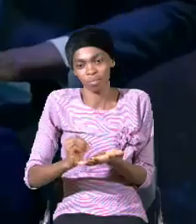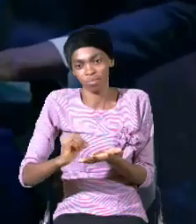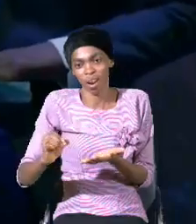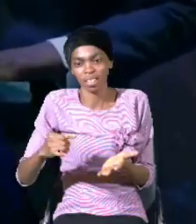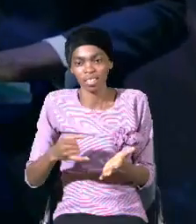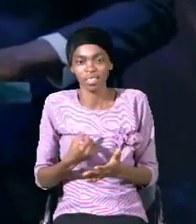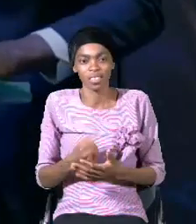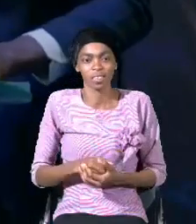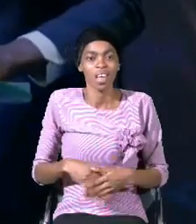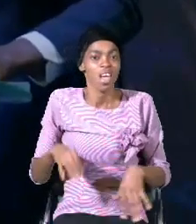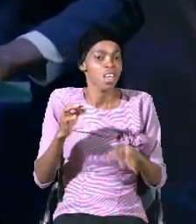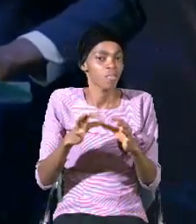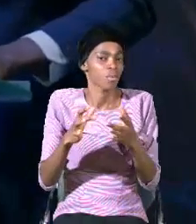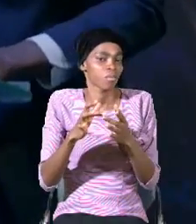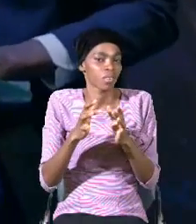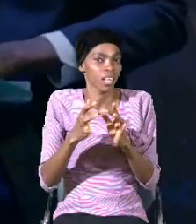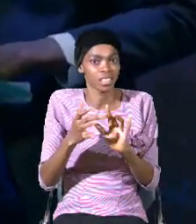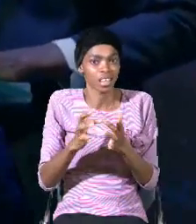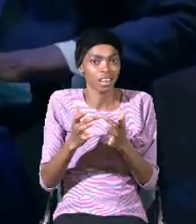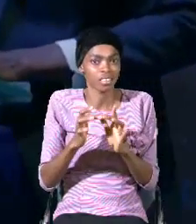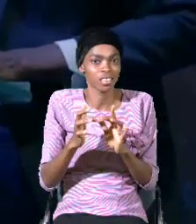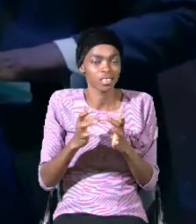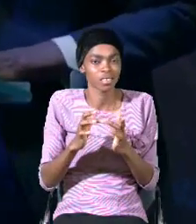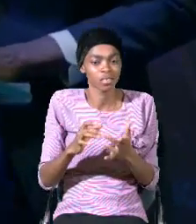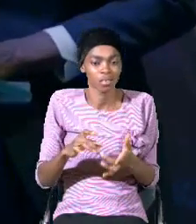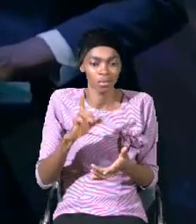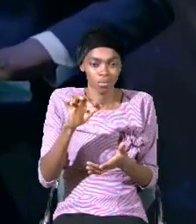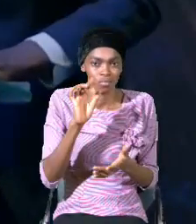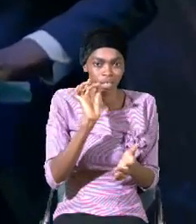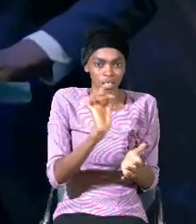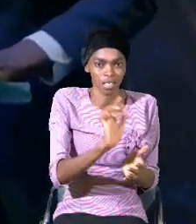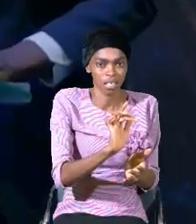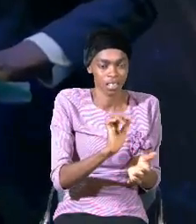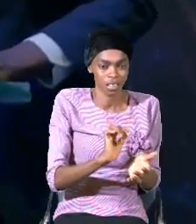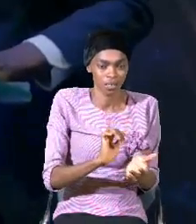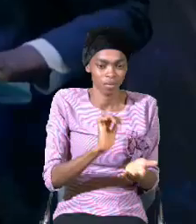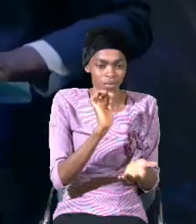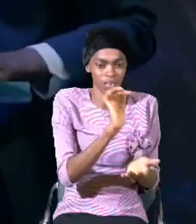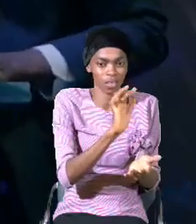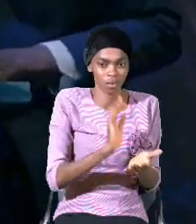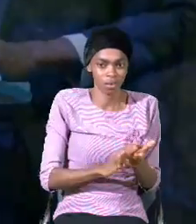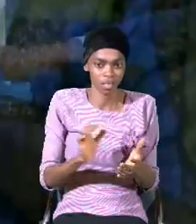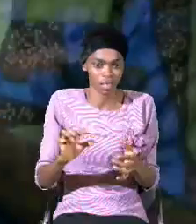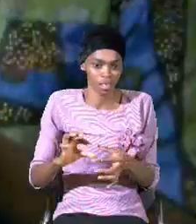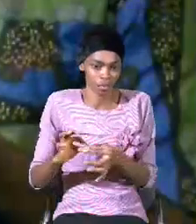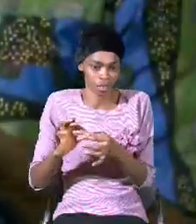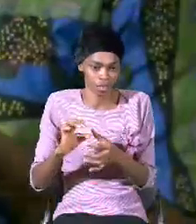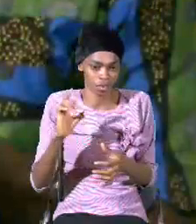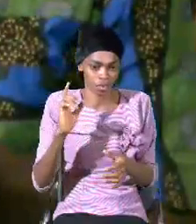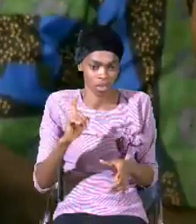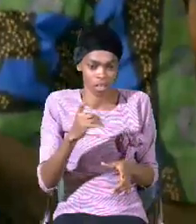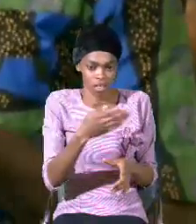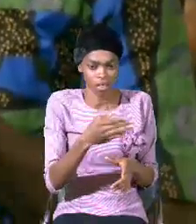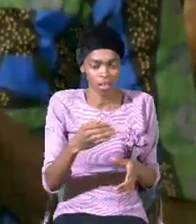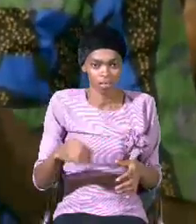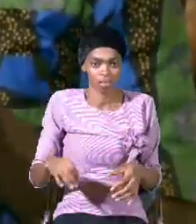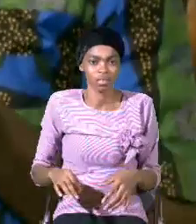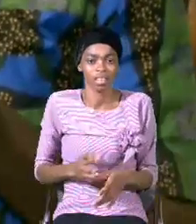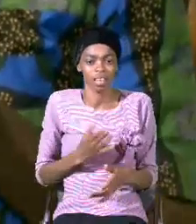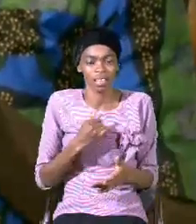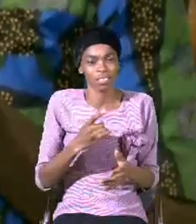you're online, or you're listening on radio, or if you're watching on TV, it's a